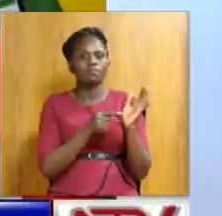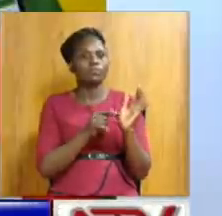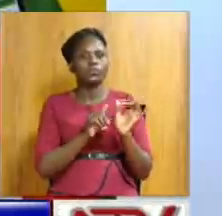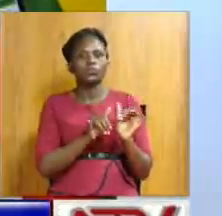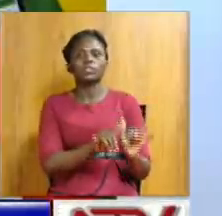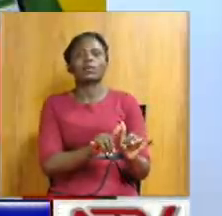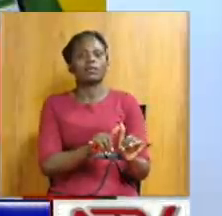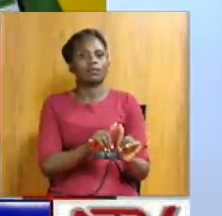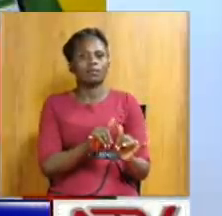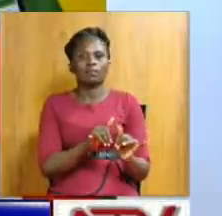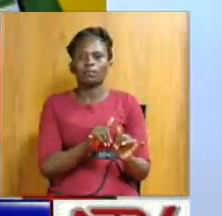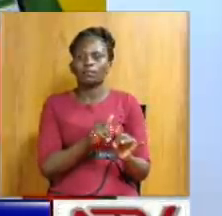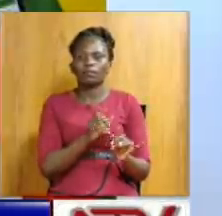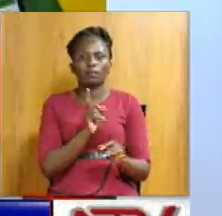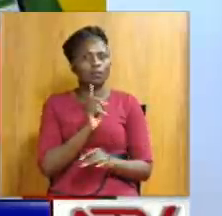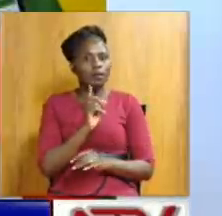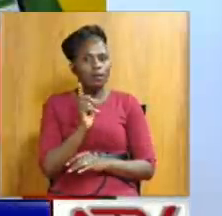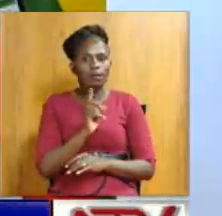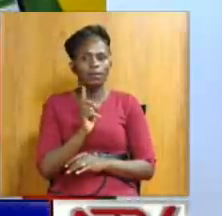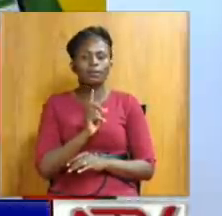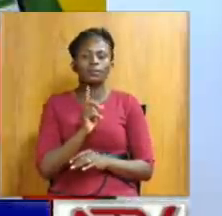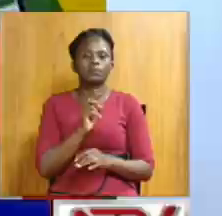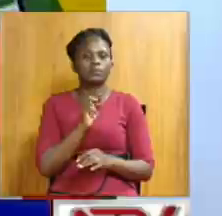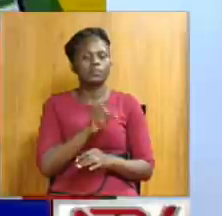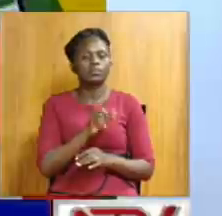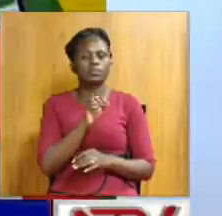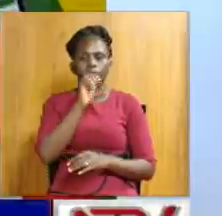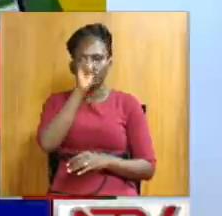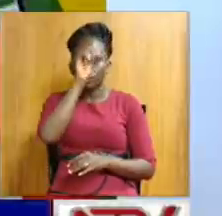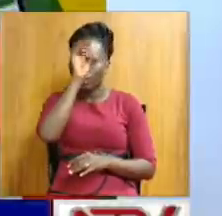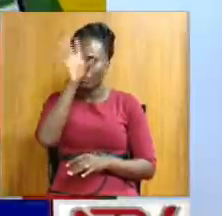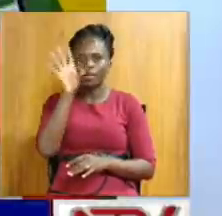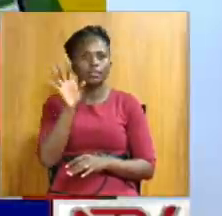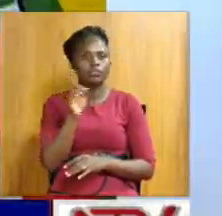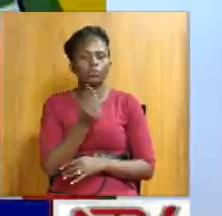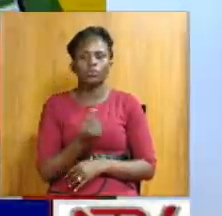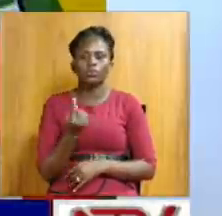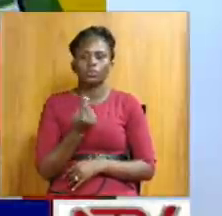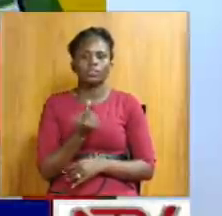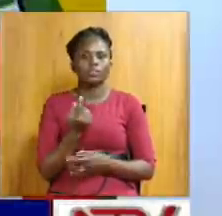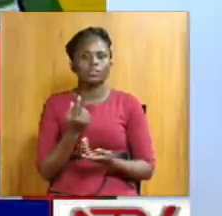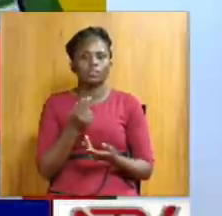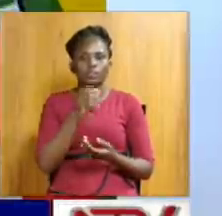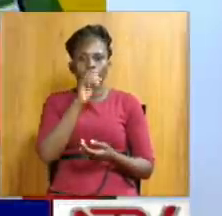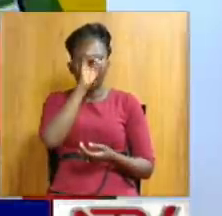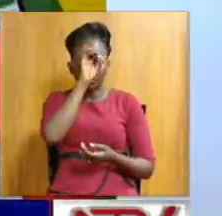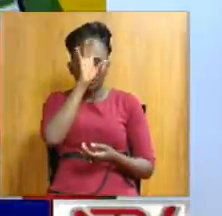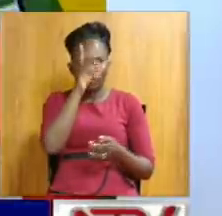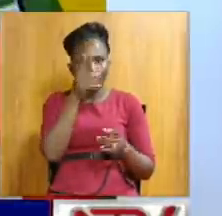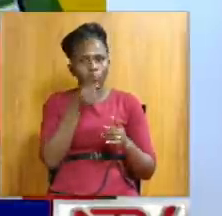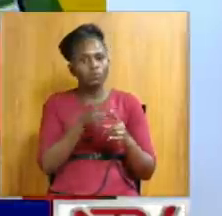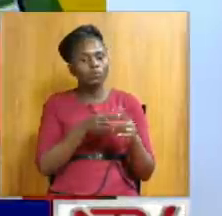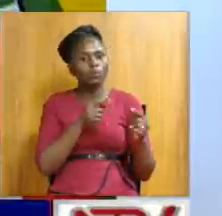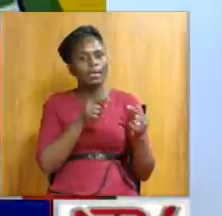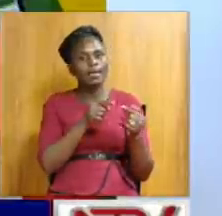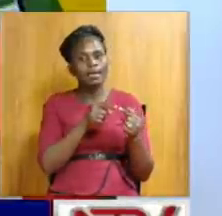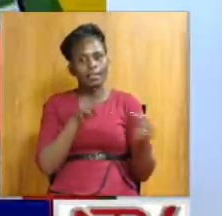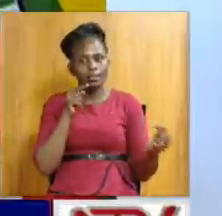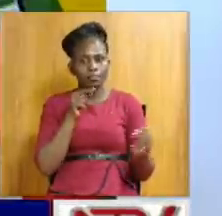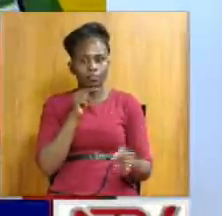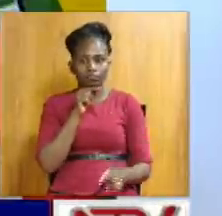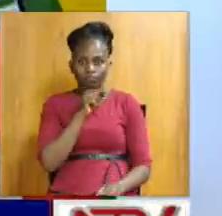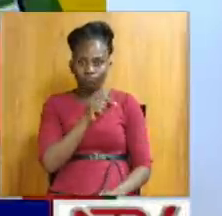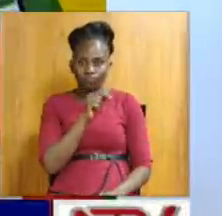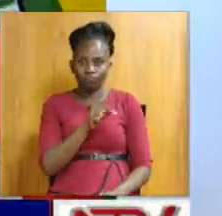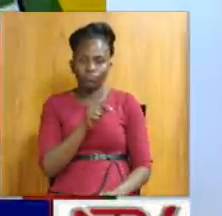No. This was a surprise attack by this enemy, and we had